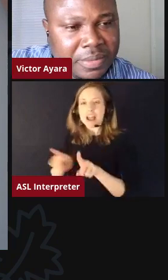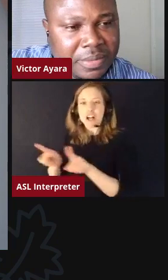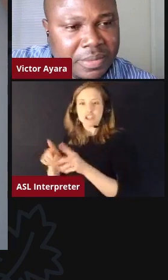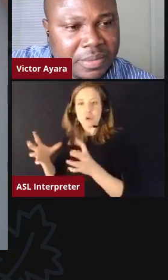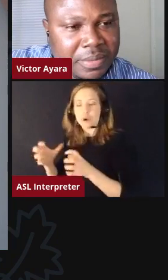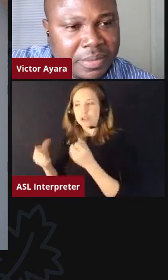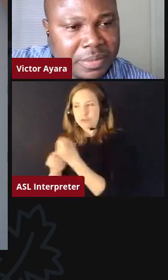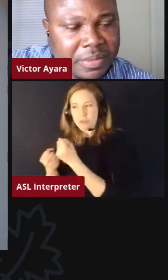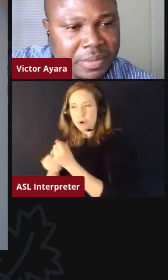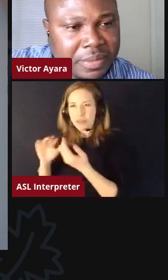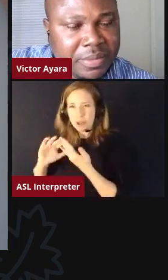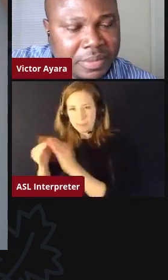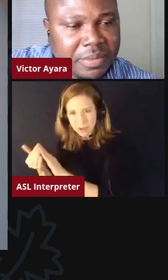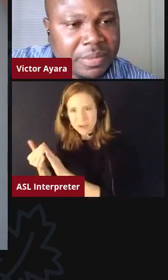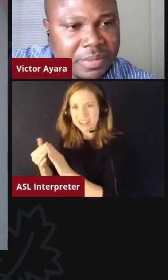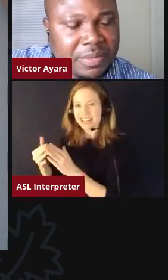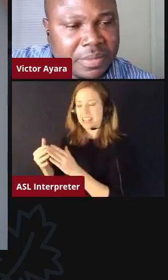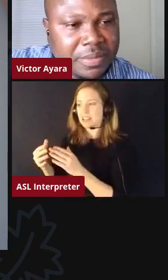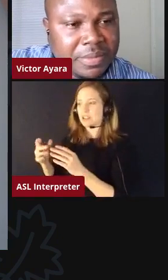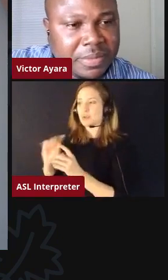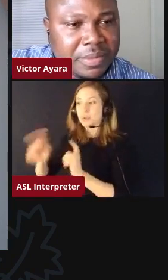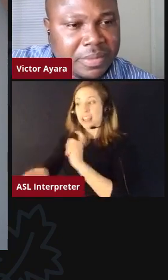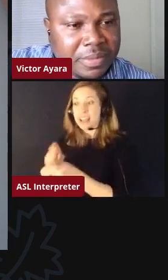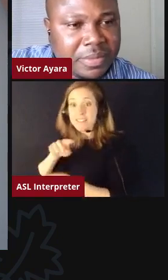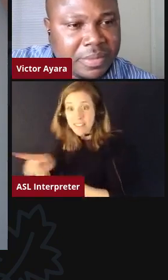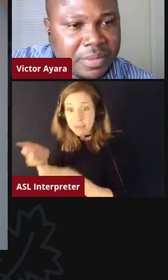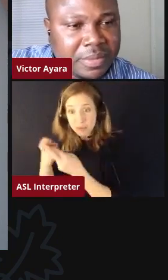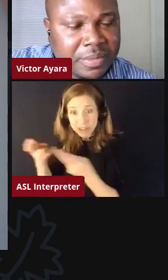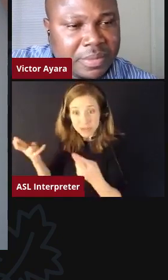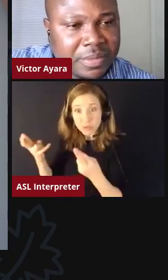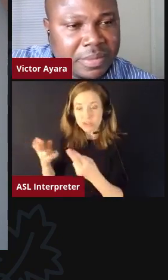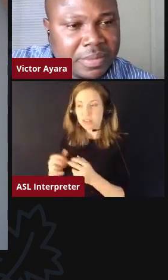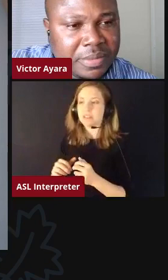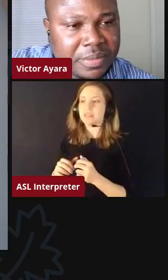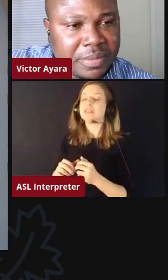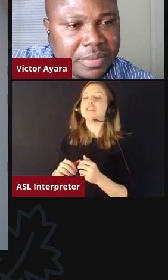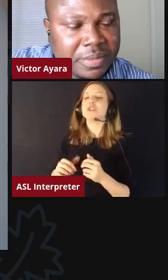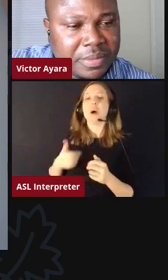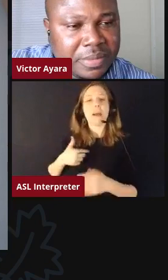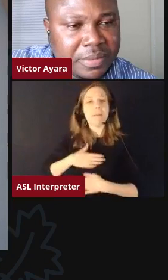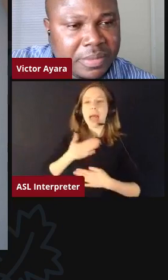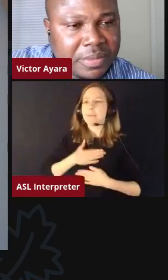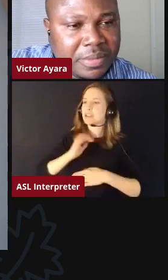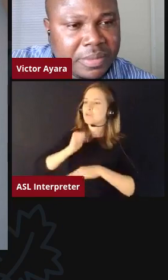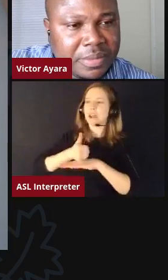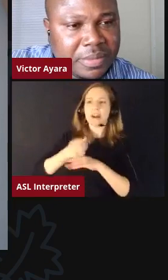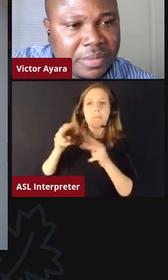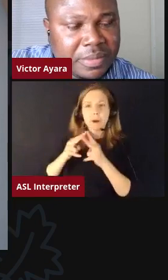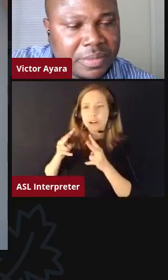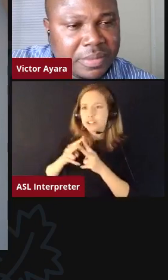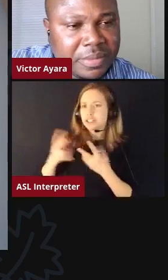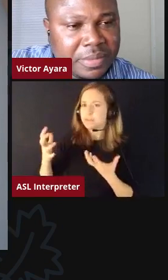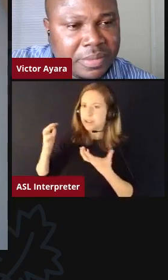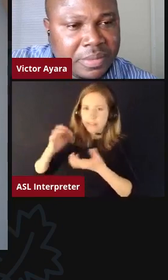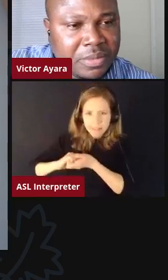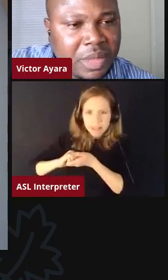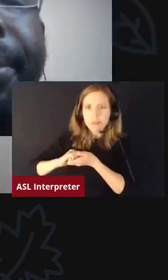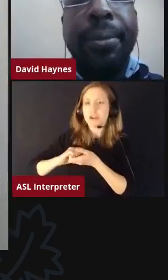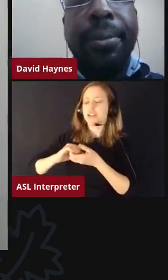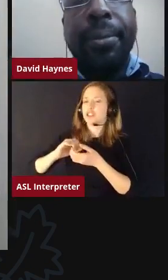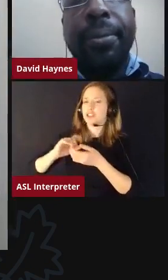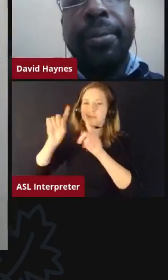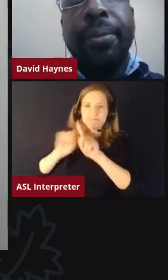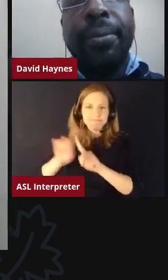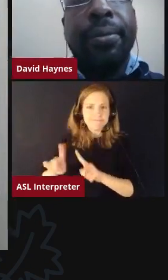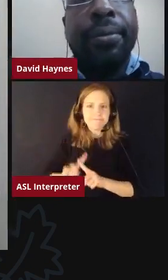and do their work? So I'm happy to form partnerships and use and work together to find good collaborations.